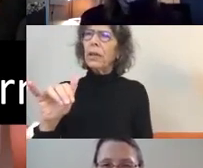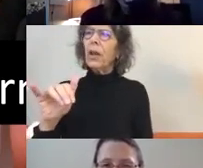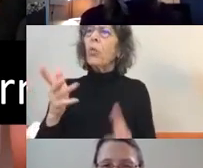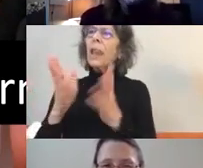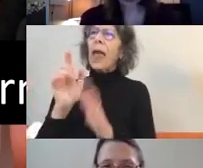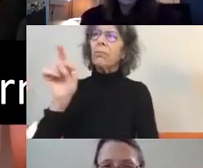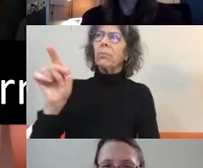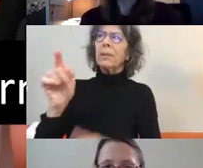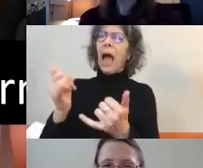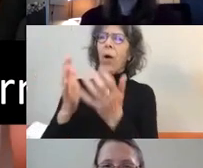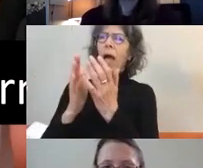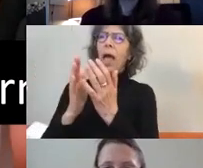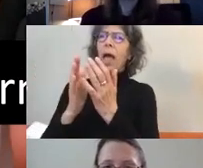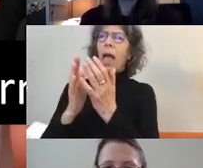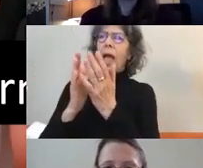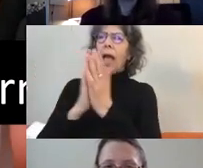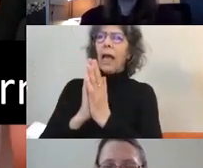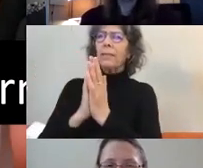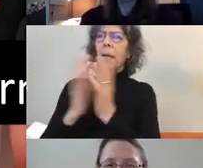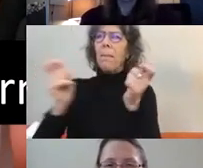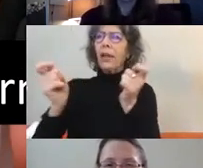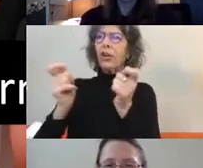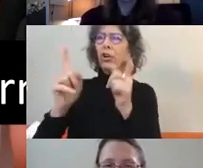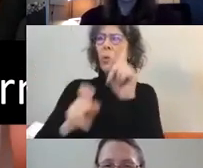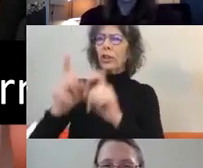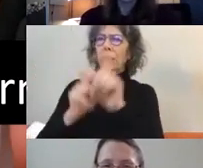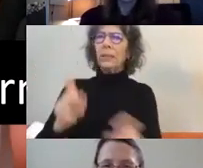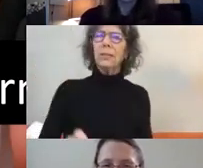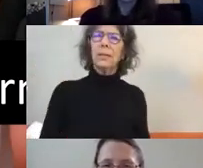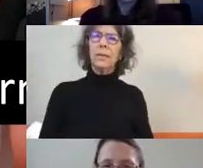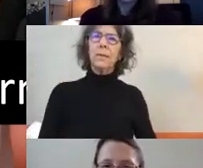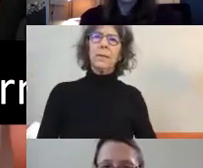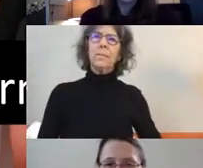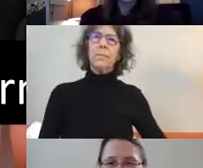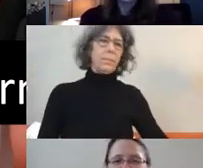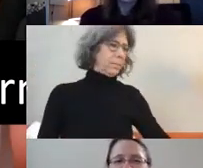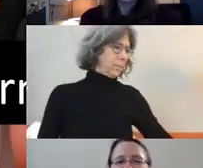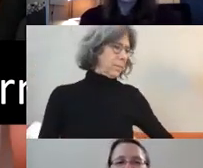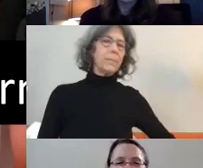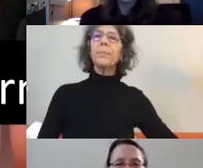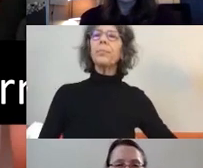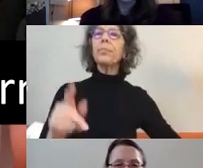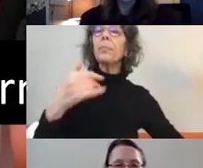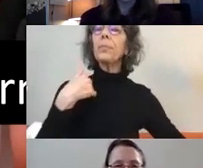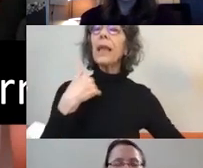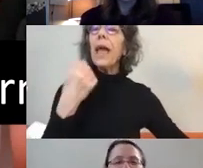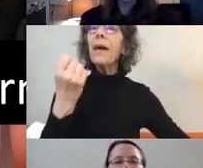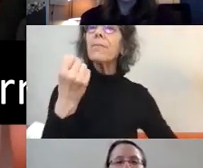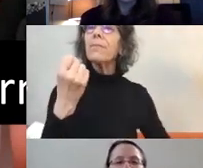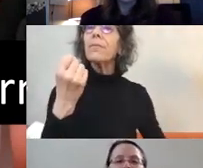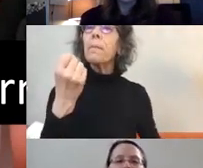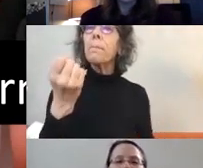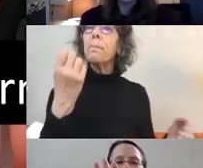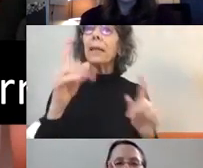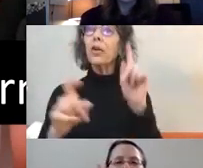questions. We have quite a few questions for you, Dina. The first is the Emerald device